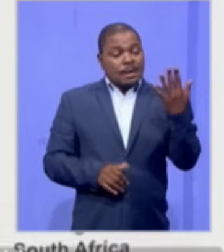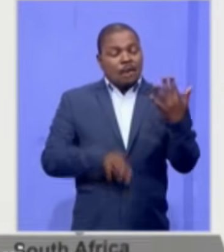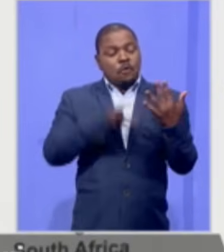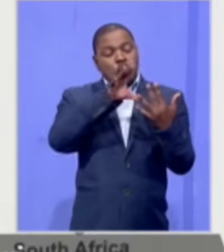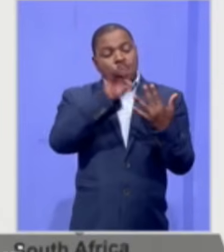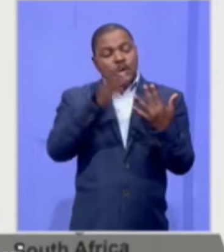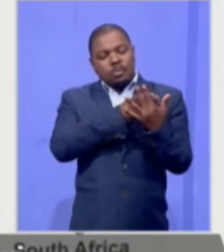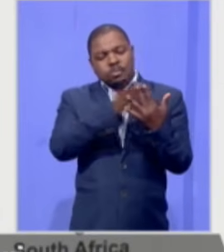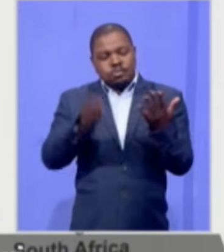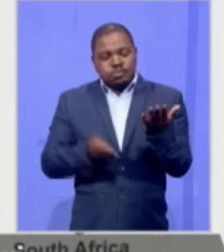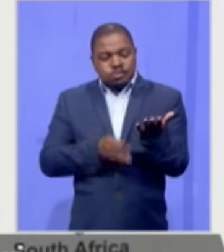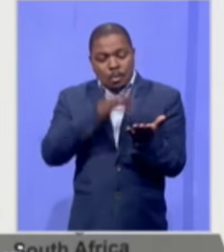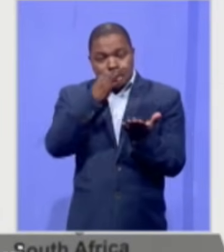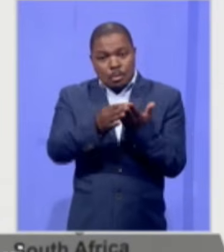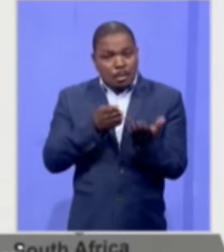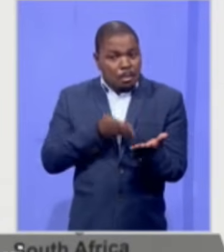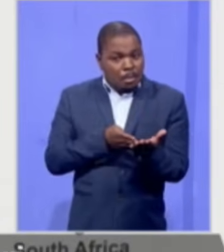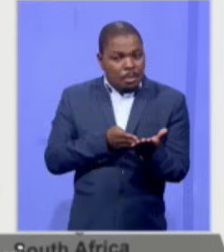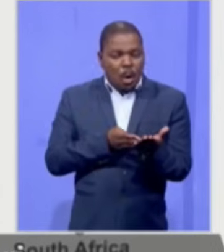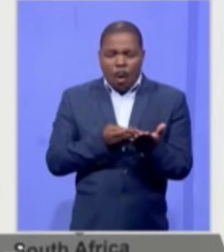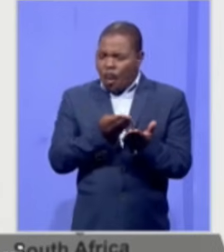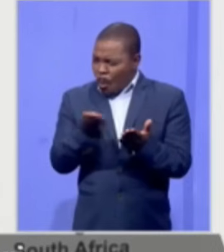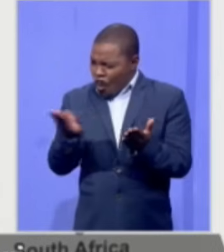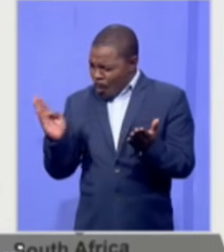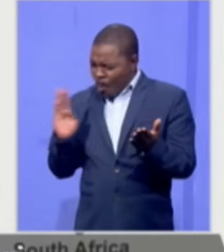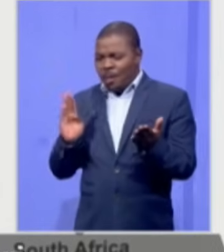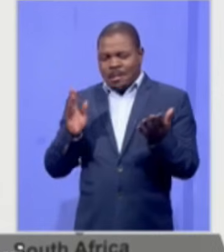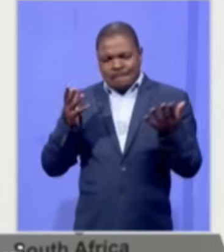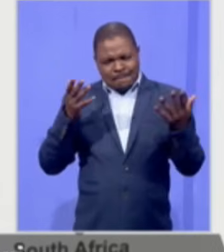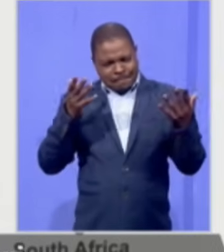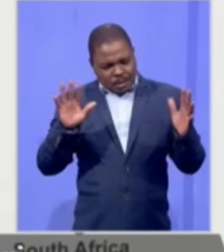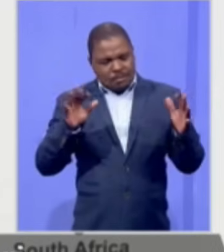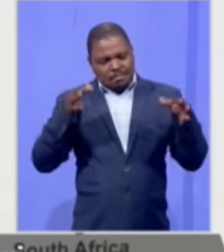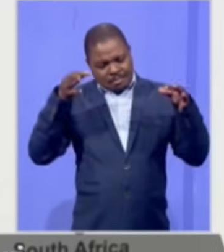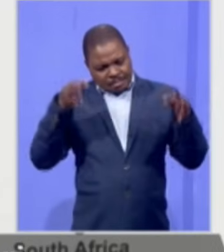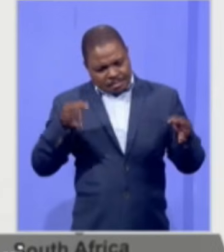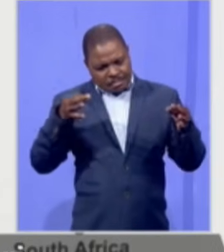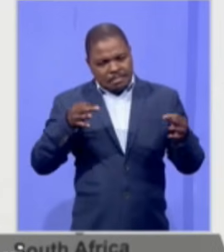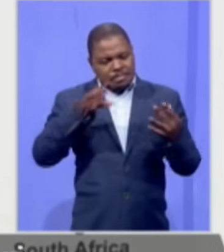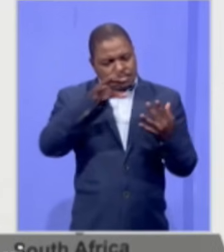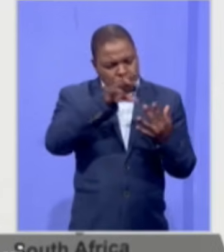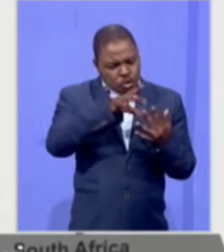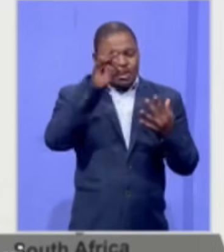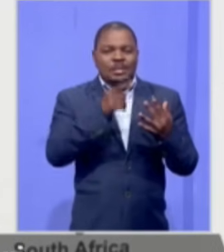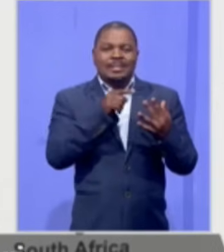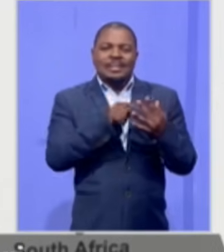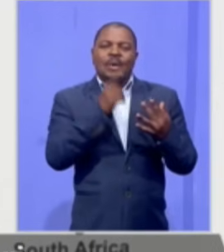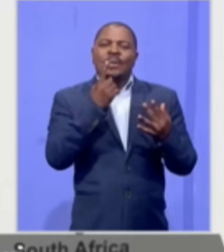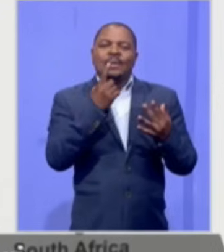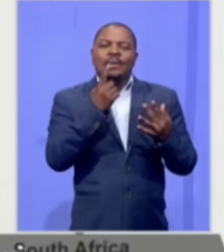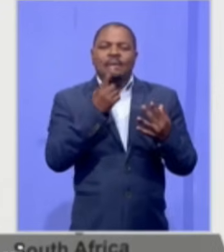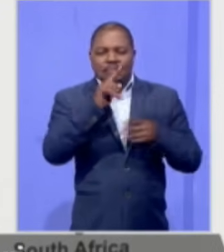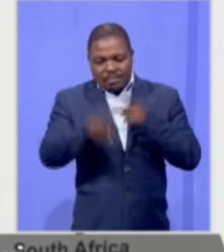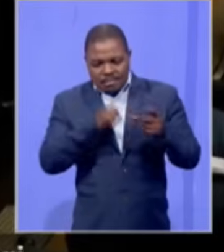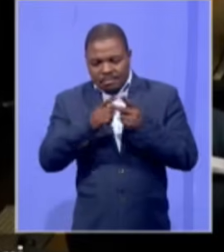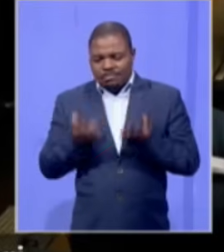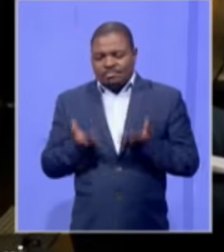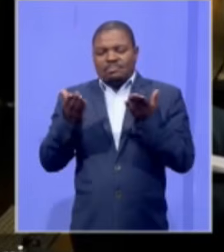tabled. All of us, with no exception, we agreed on the options that were being